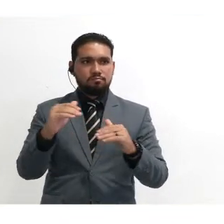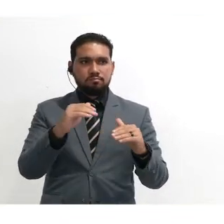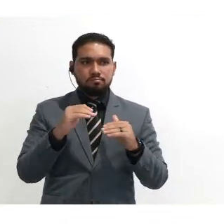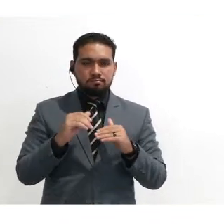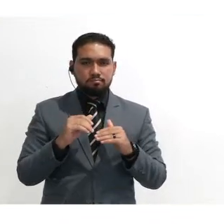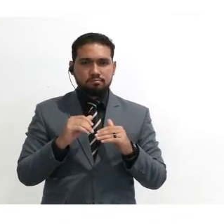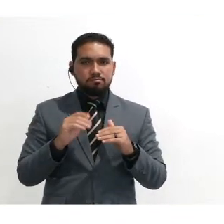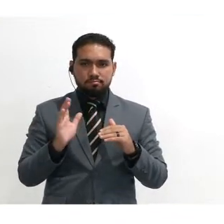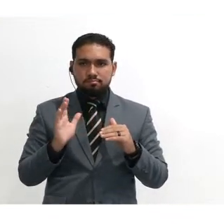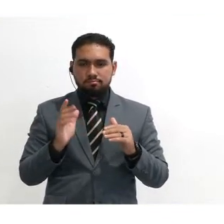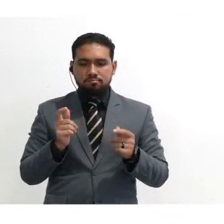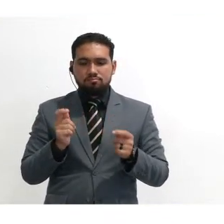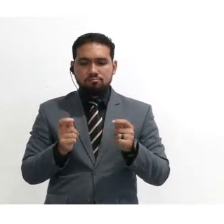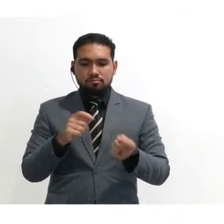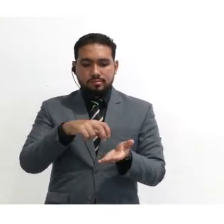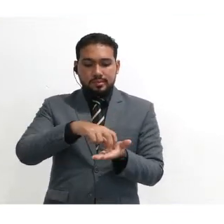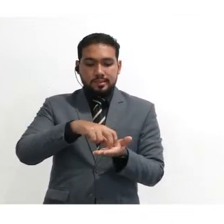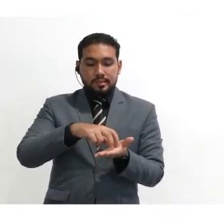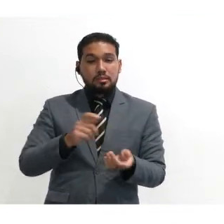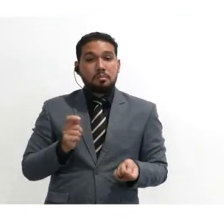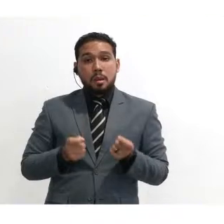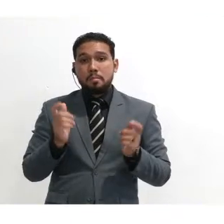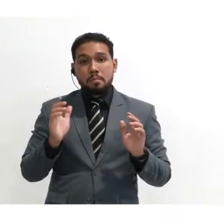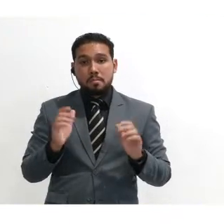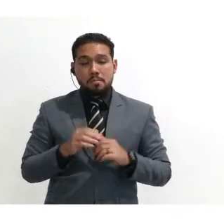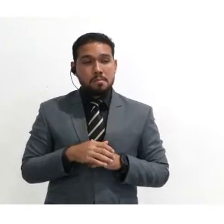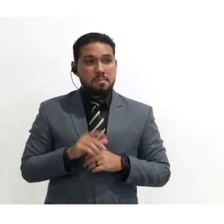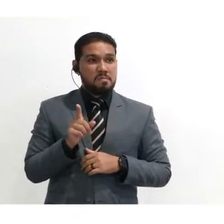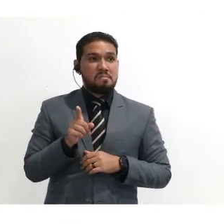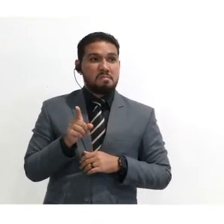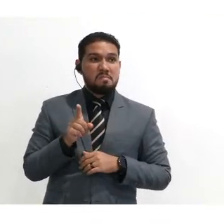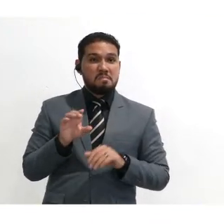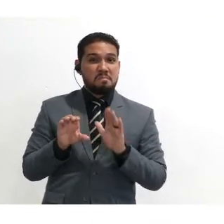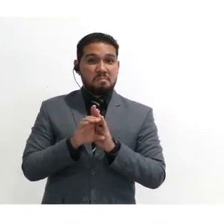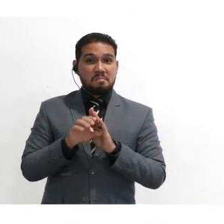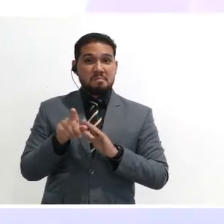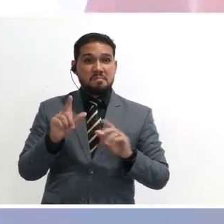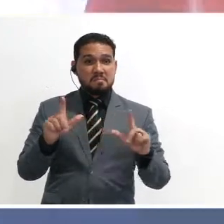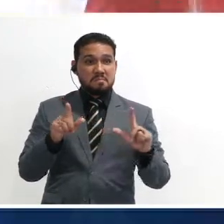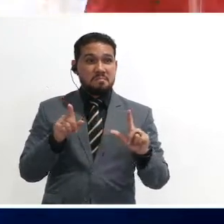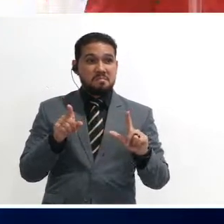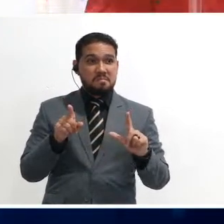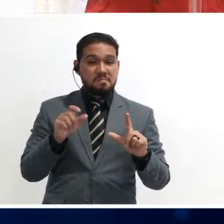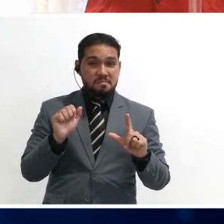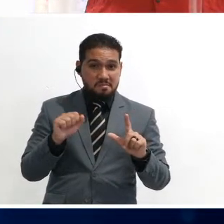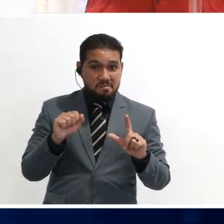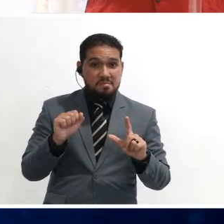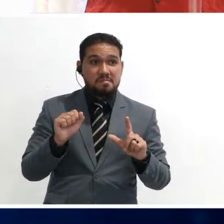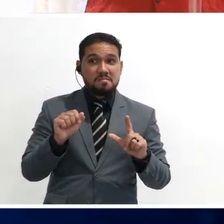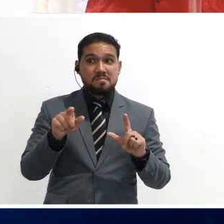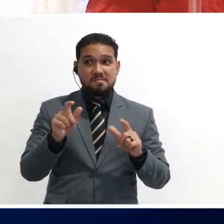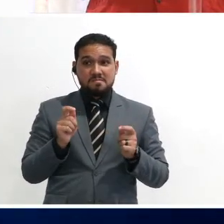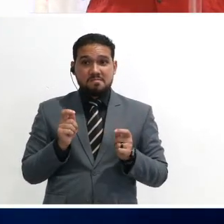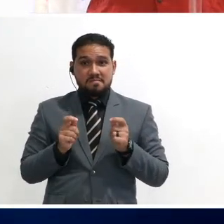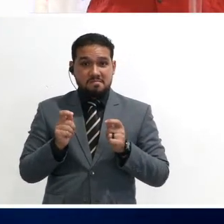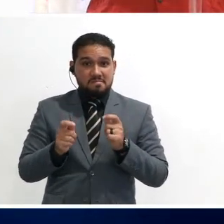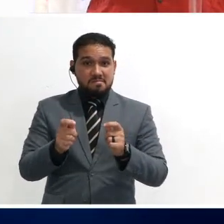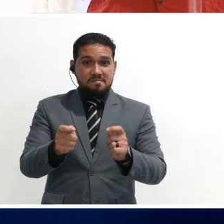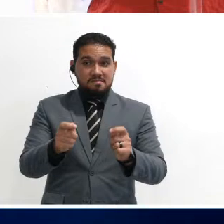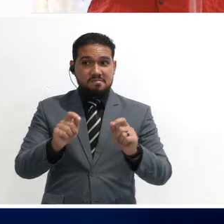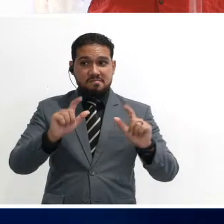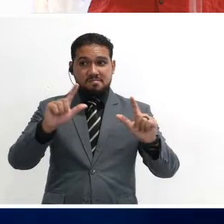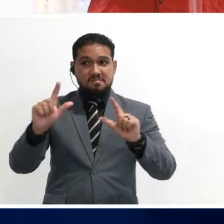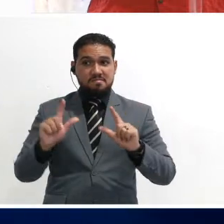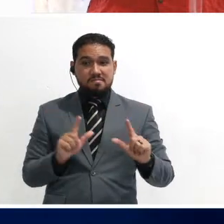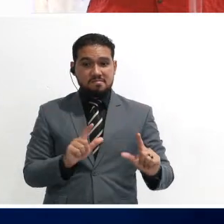So this is just some examples of the kind of densification you can get. So you can see various examples